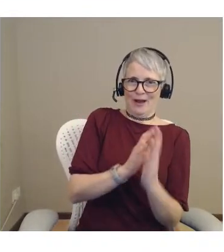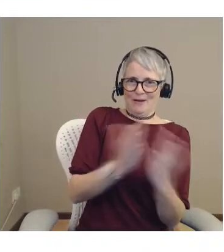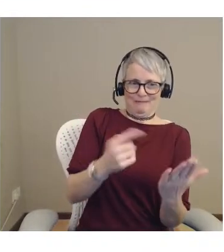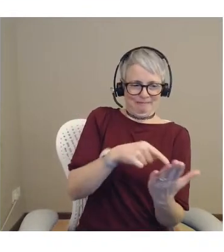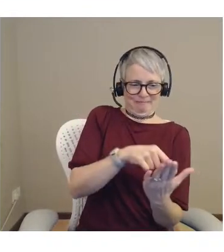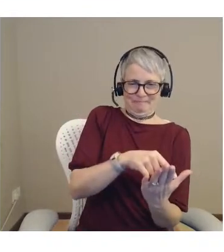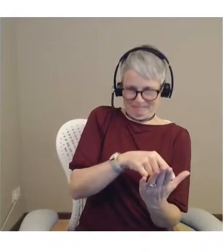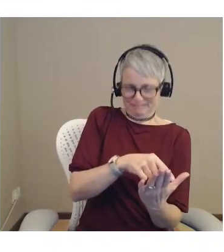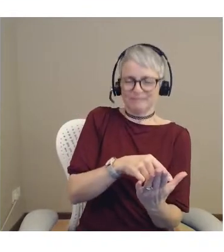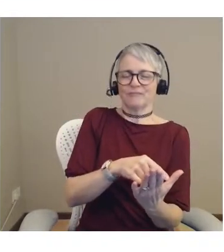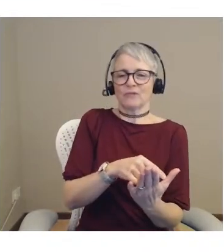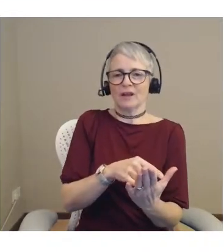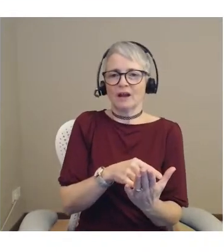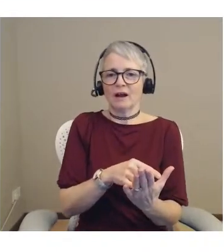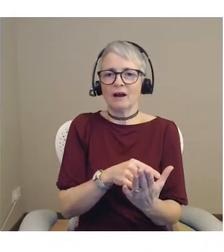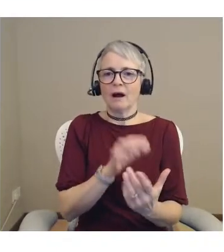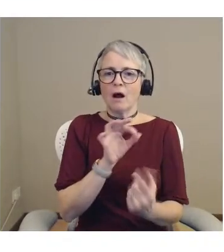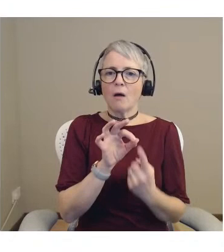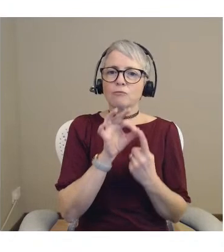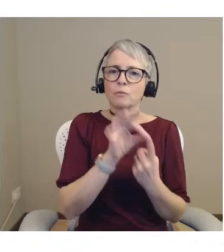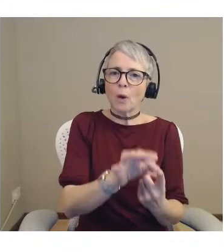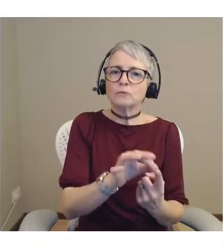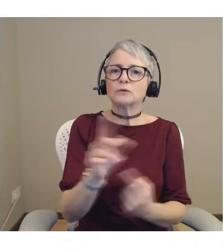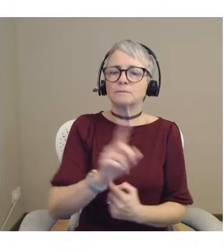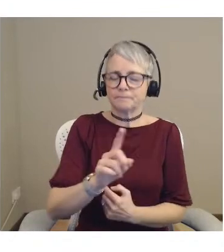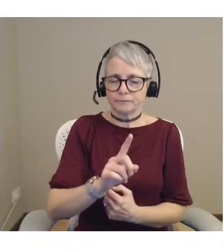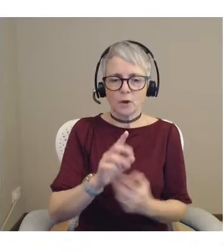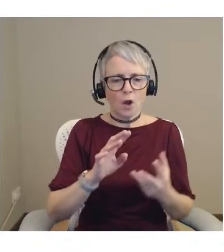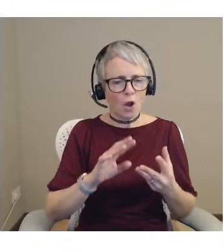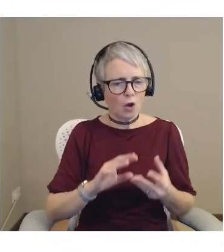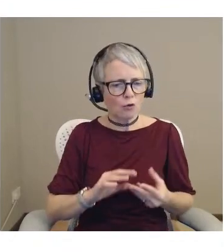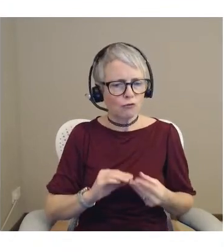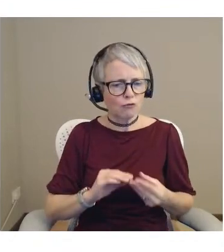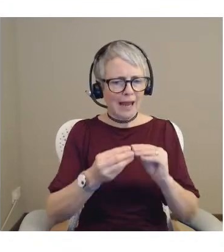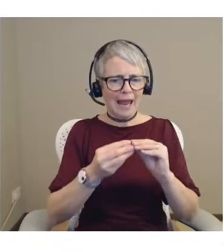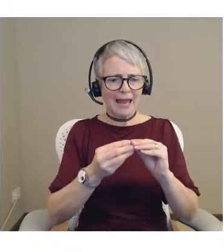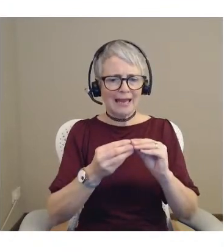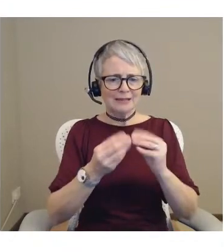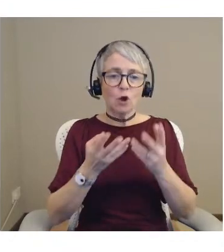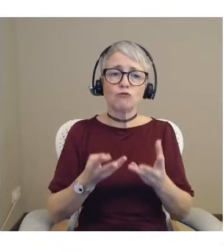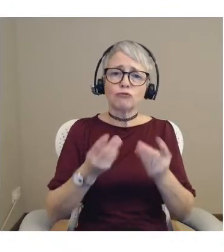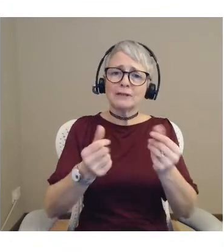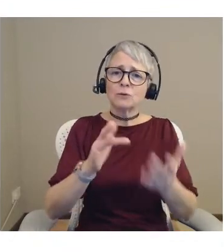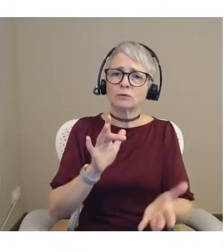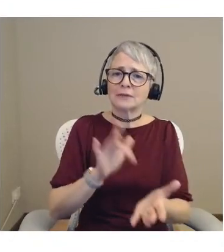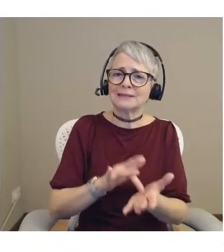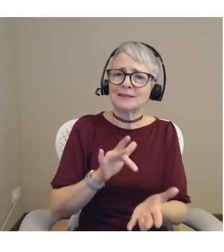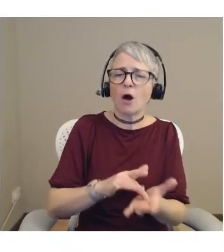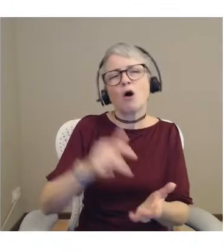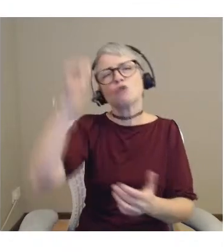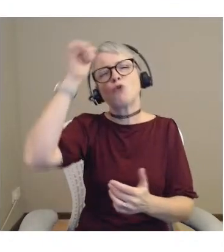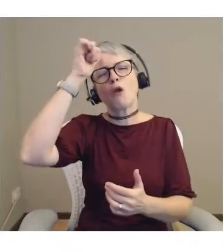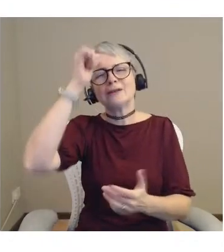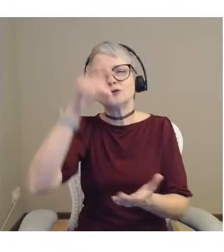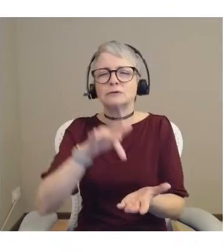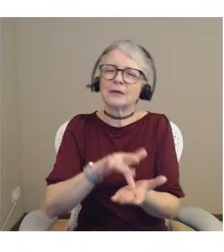One of the other flagship initiatives is the creation of a resource center, a knowledge center,